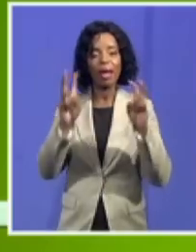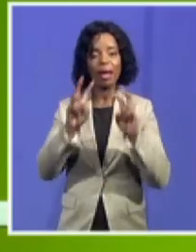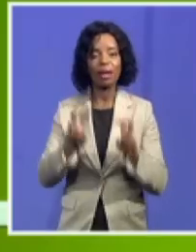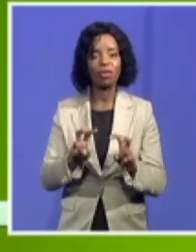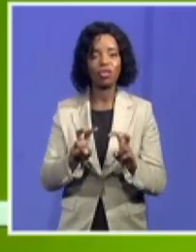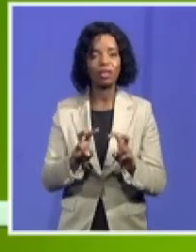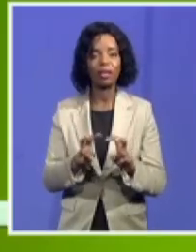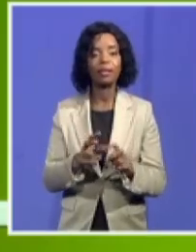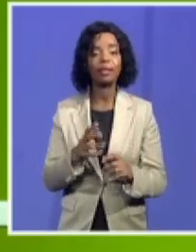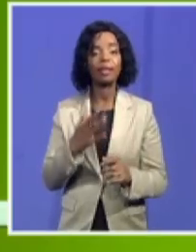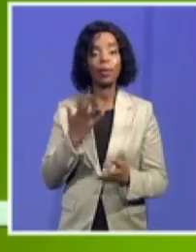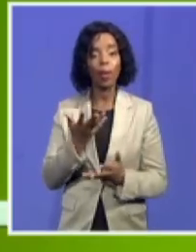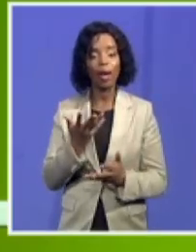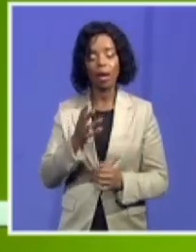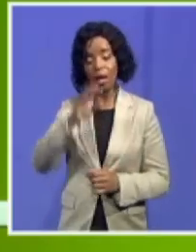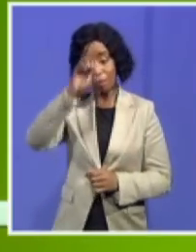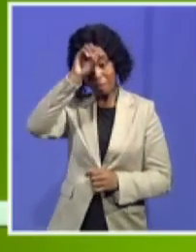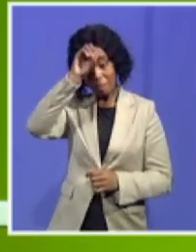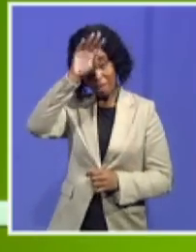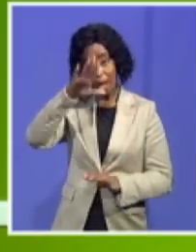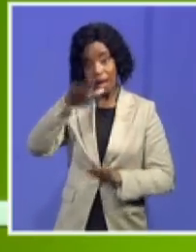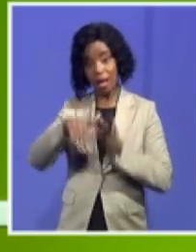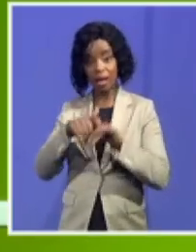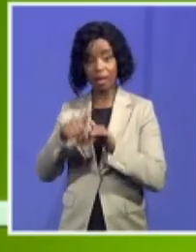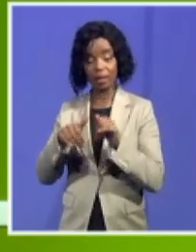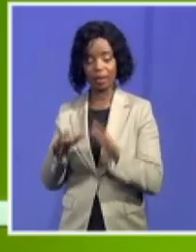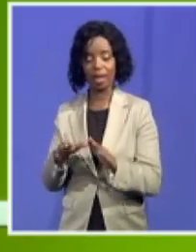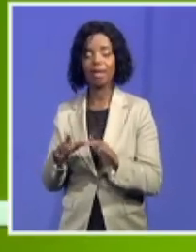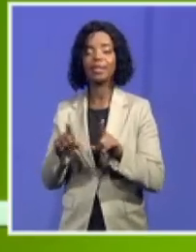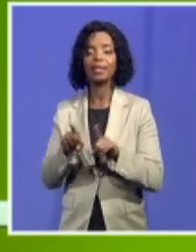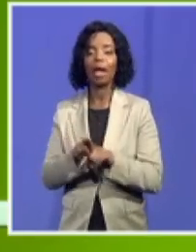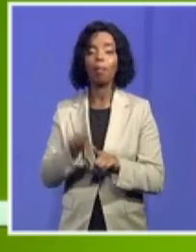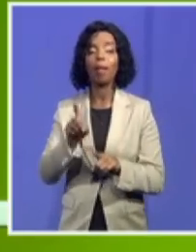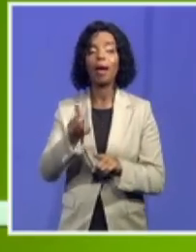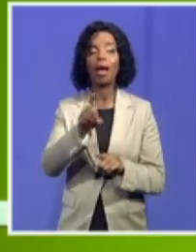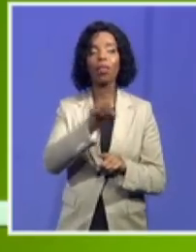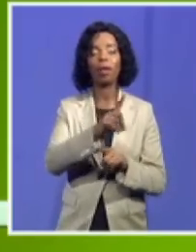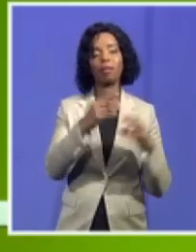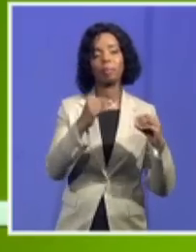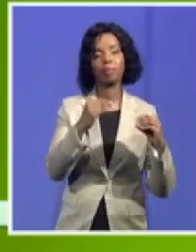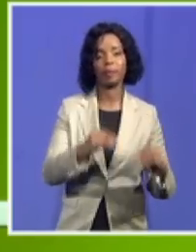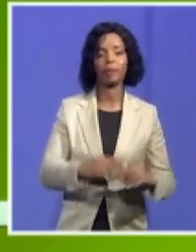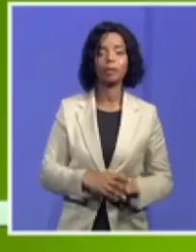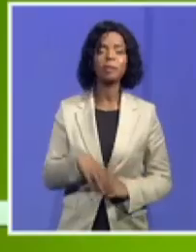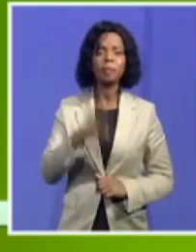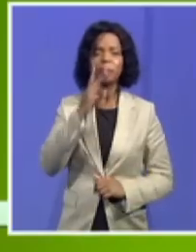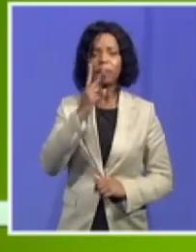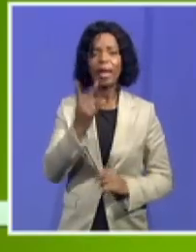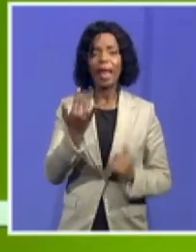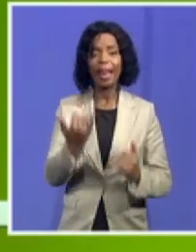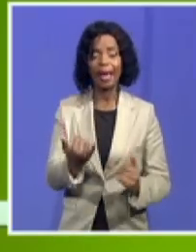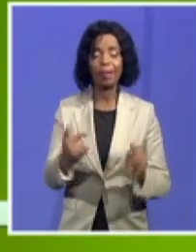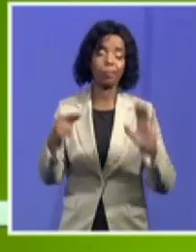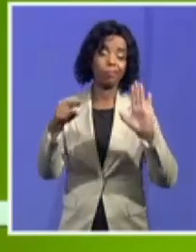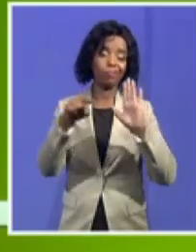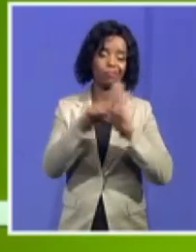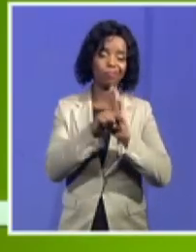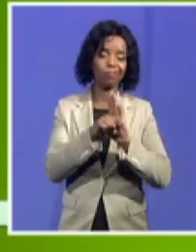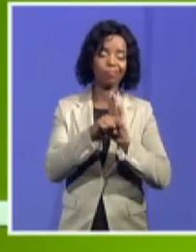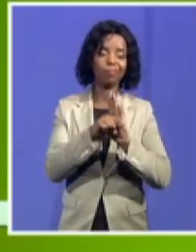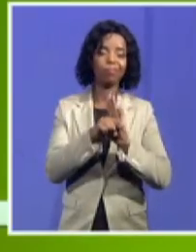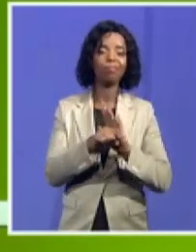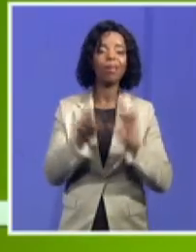sectors, to meet the deficit that we now have with regard to energy